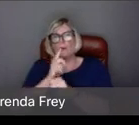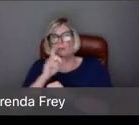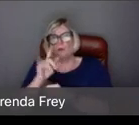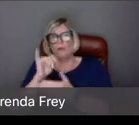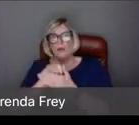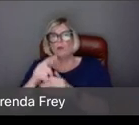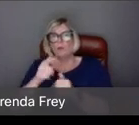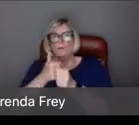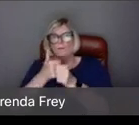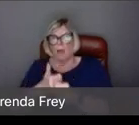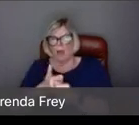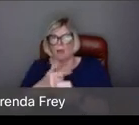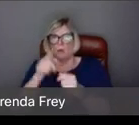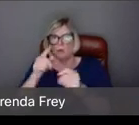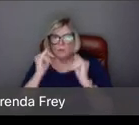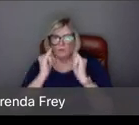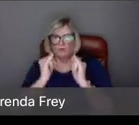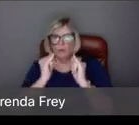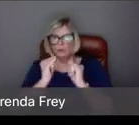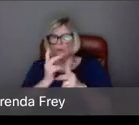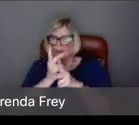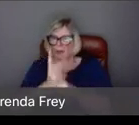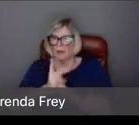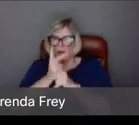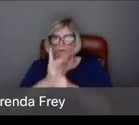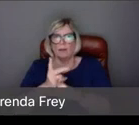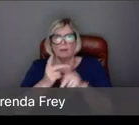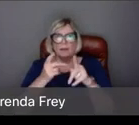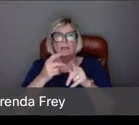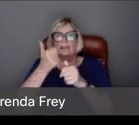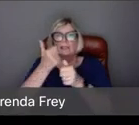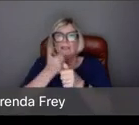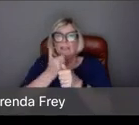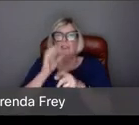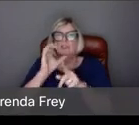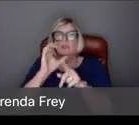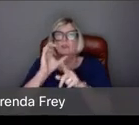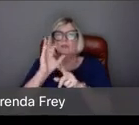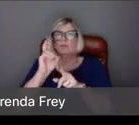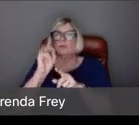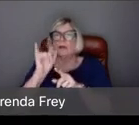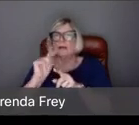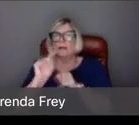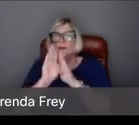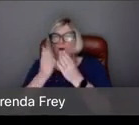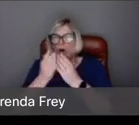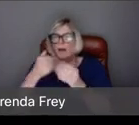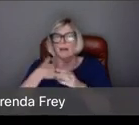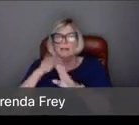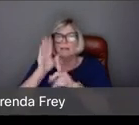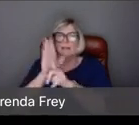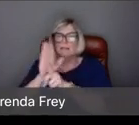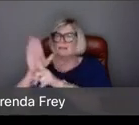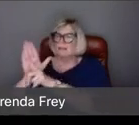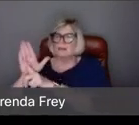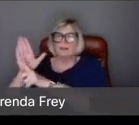are following the directions very carefully. I believe each bureau has their own way of doing this. So you just want to